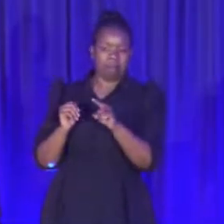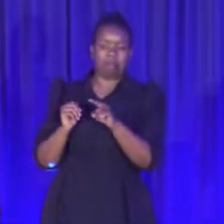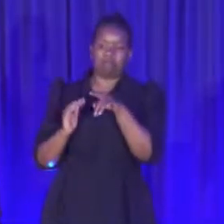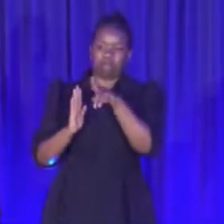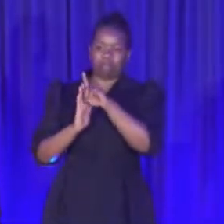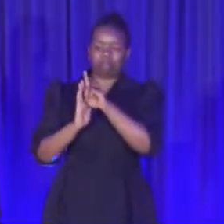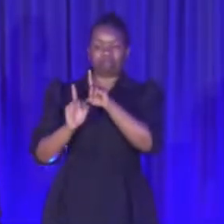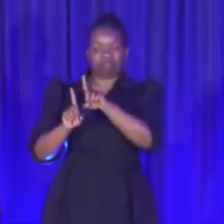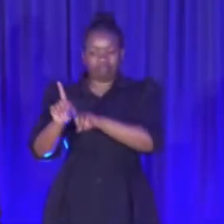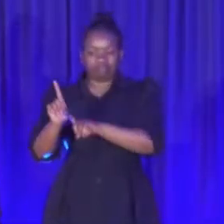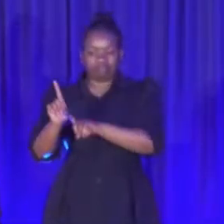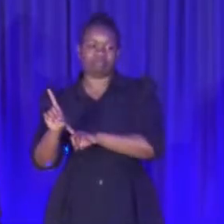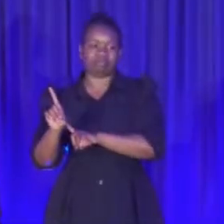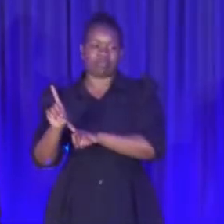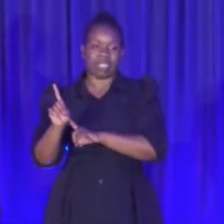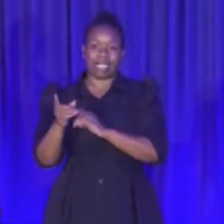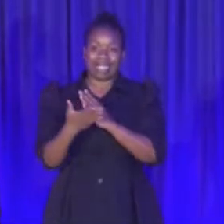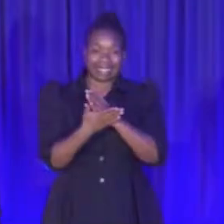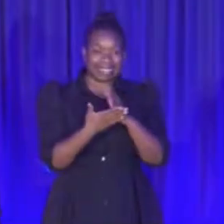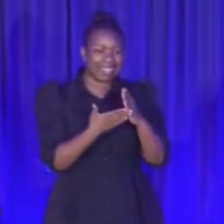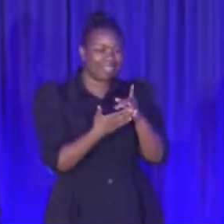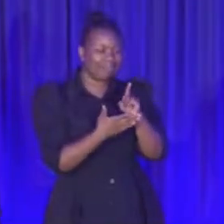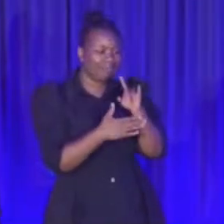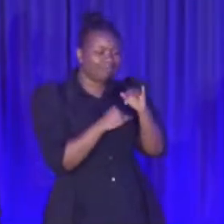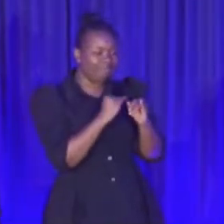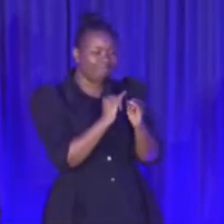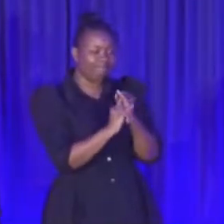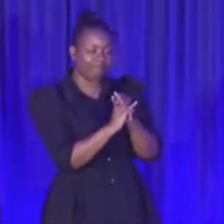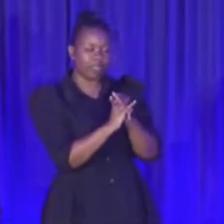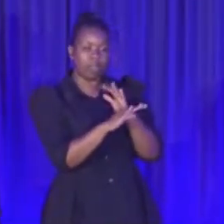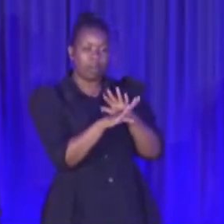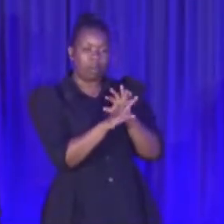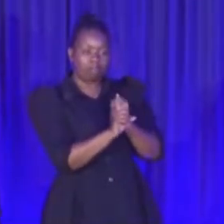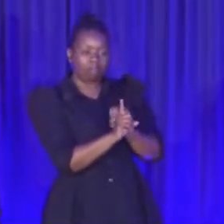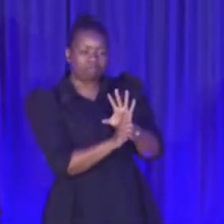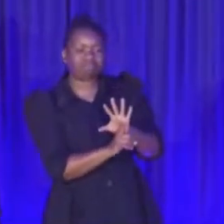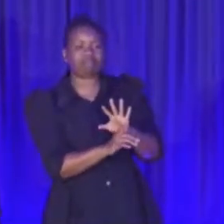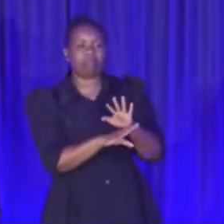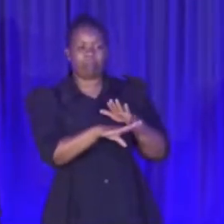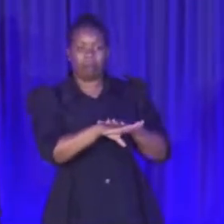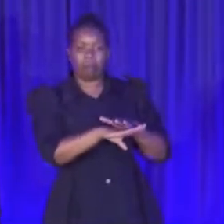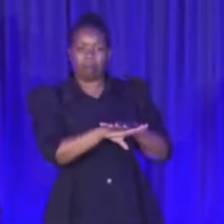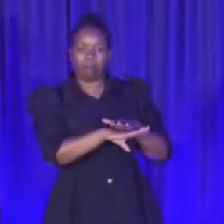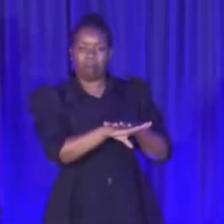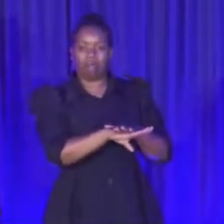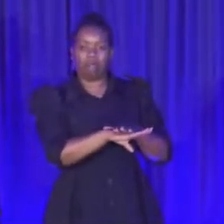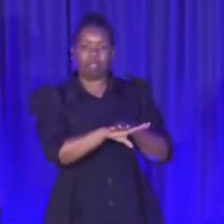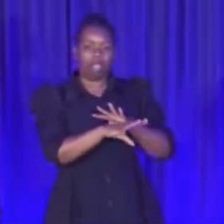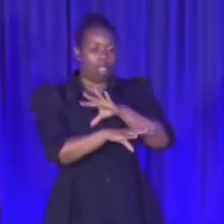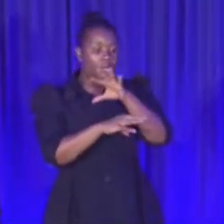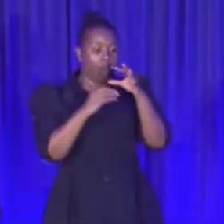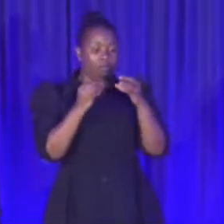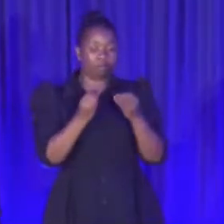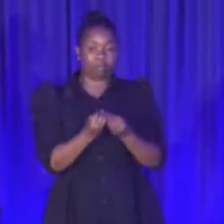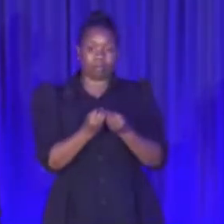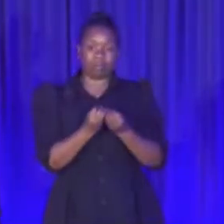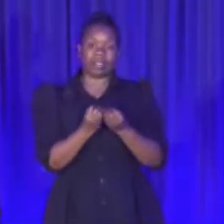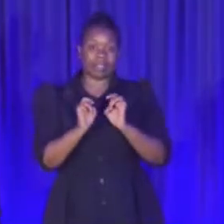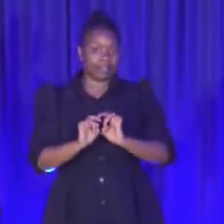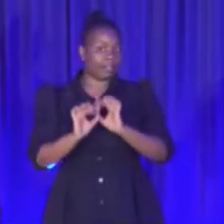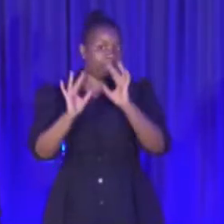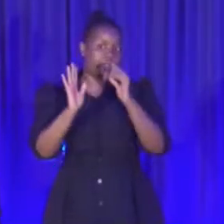declined. While some institutions have been more affected than others, the overall trend is very